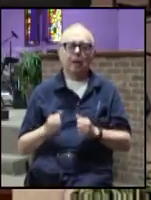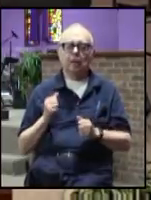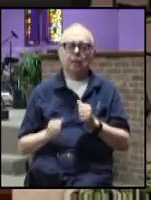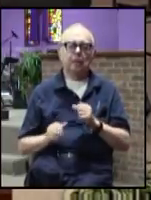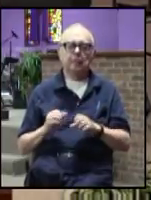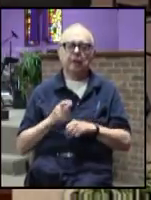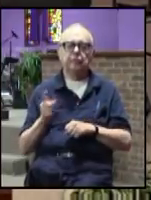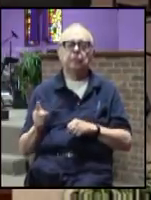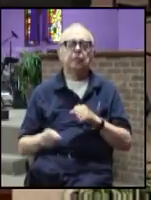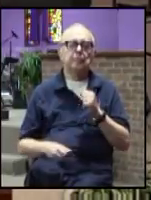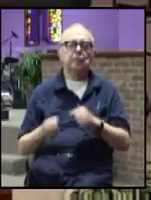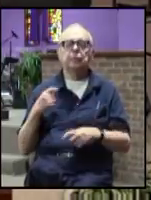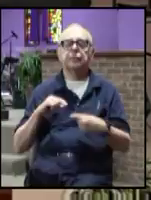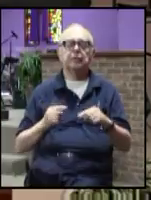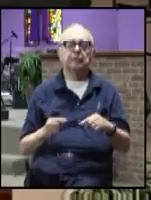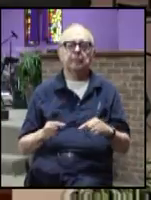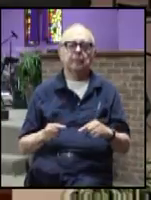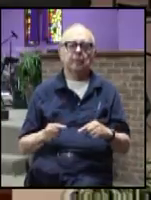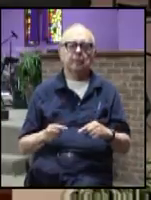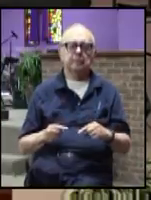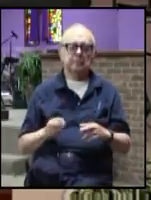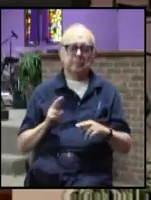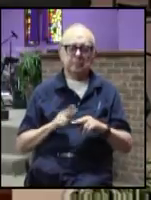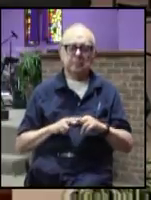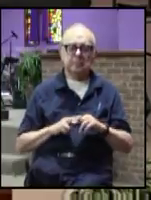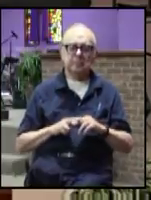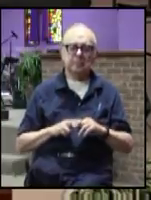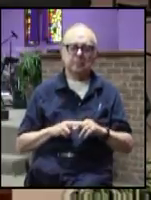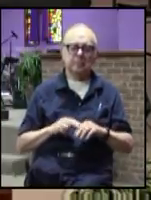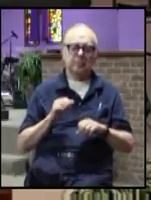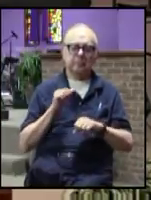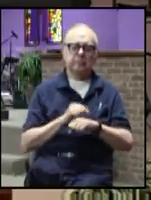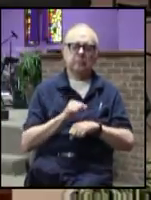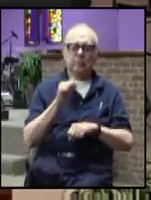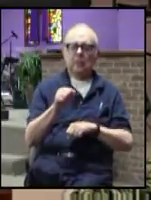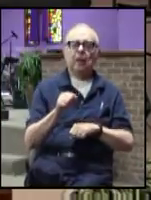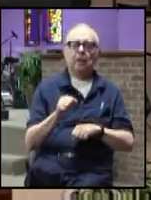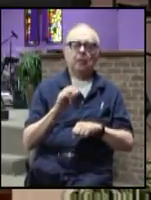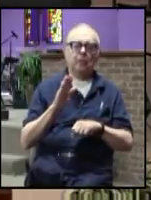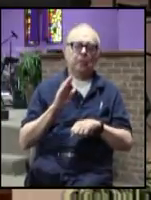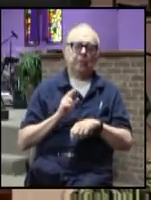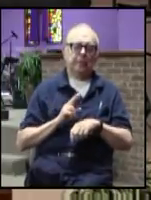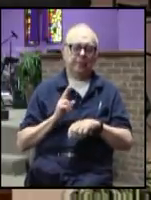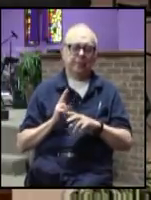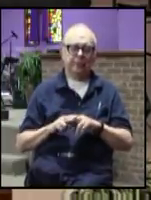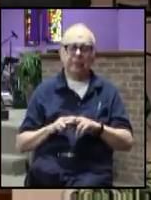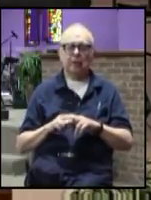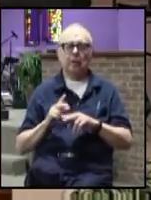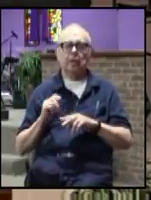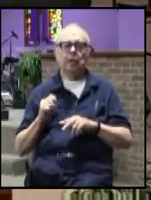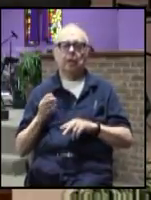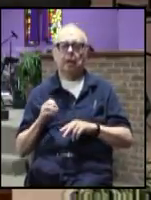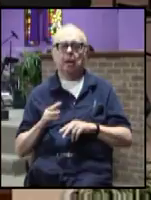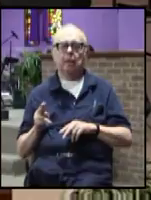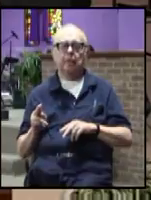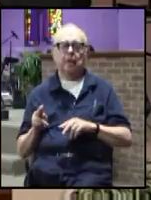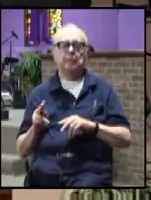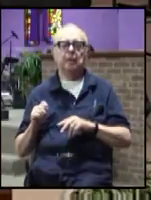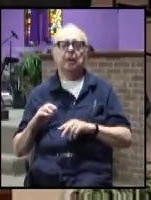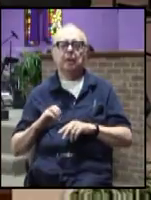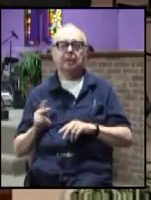Which causes you the most pain? To sit on top of the mountain or to sit on a thumbtack?